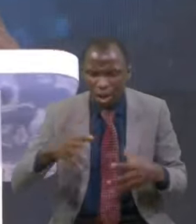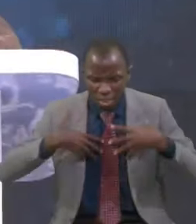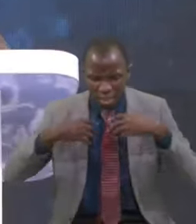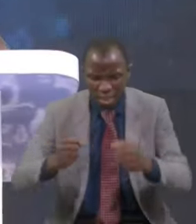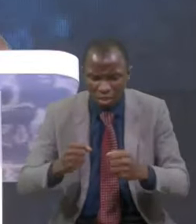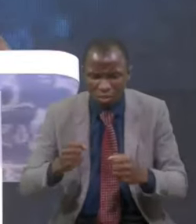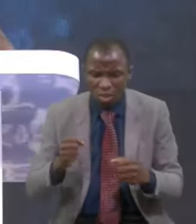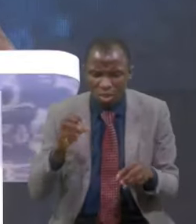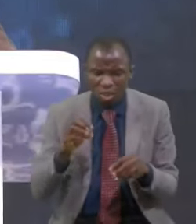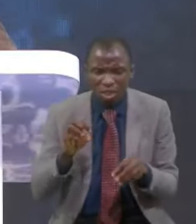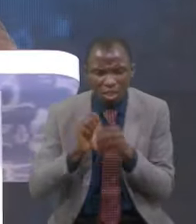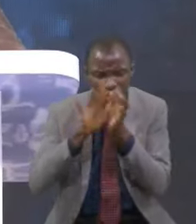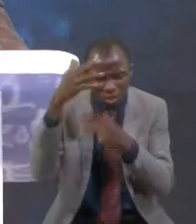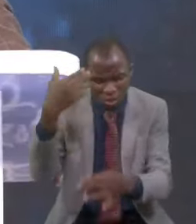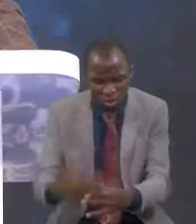heal.